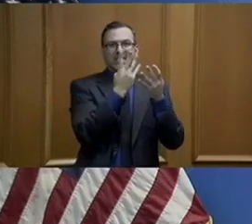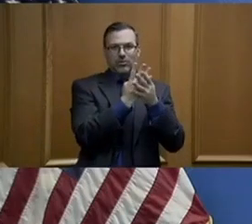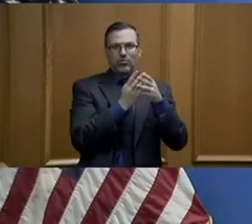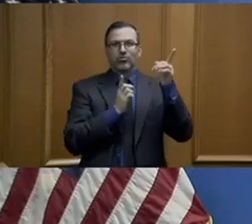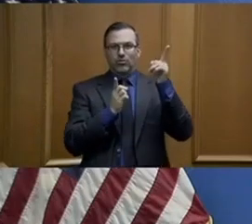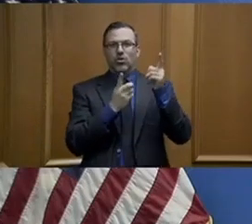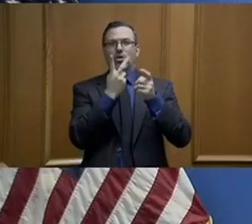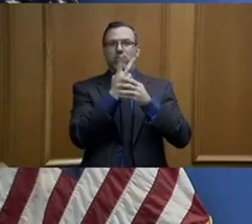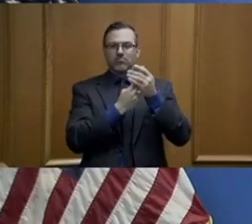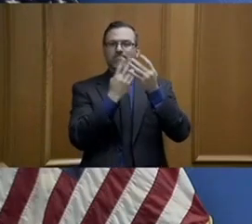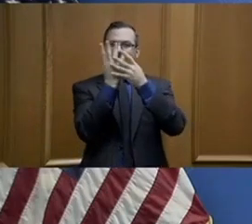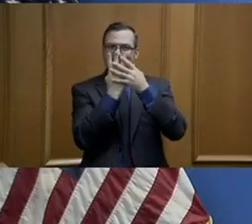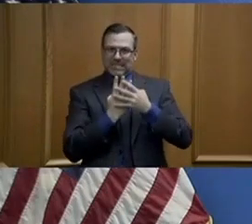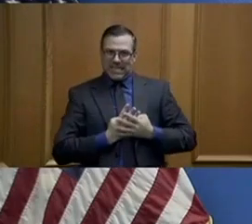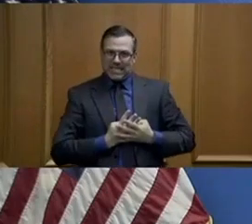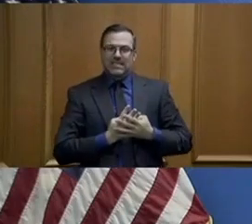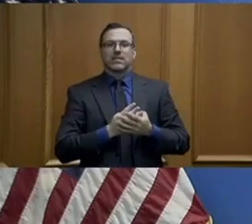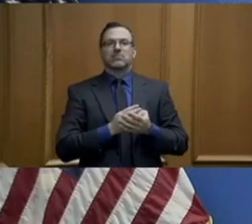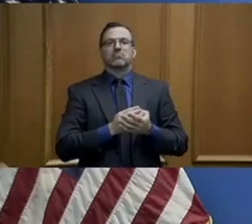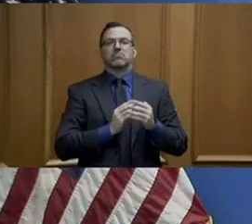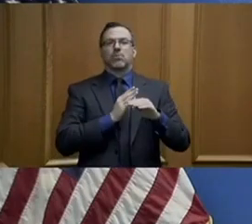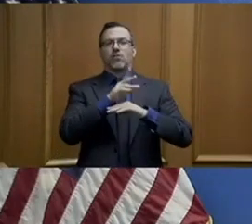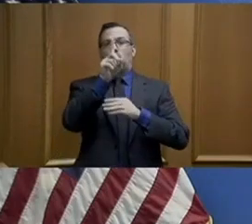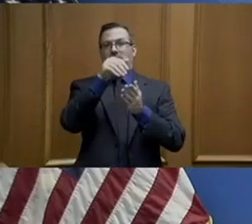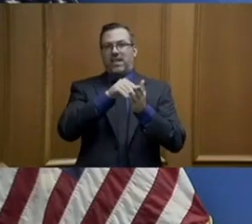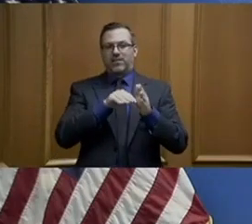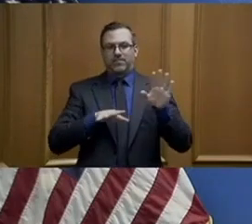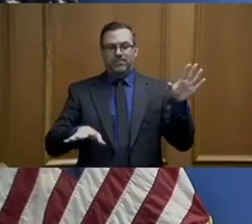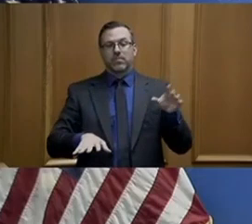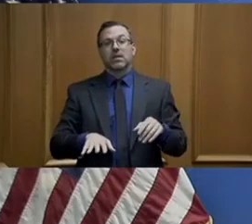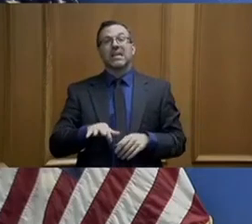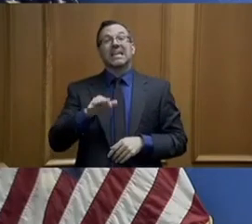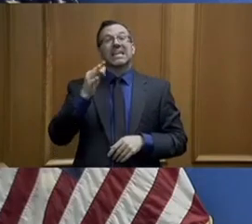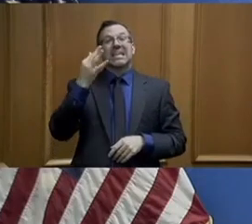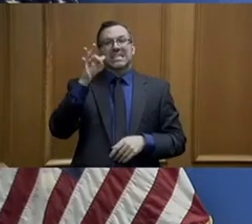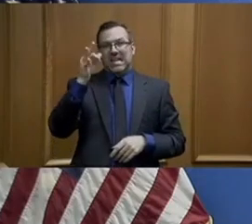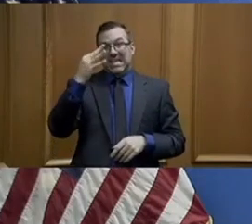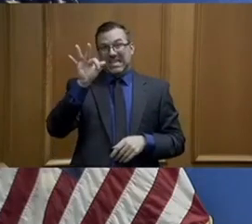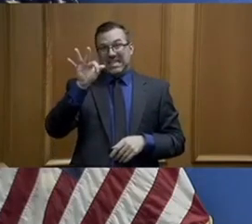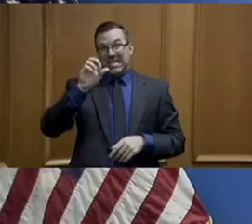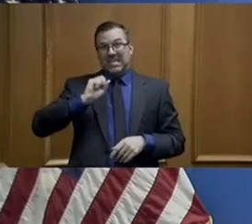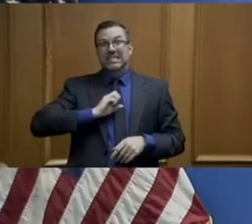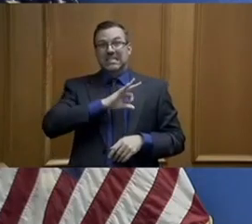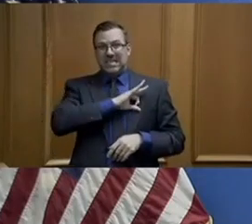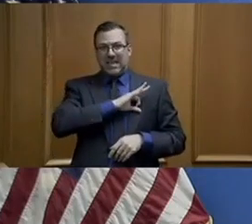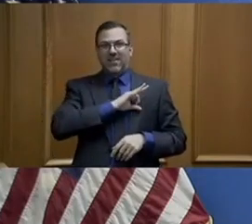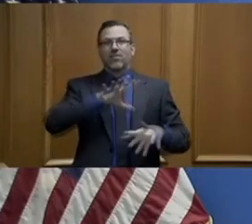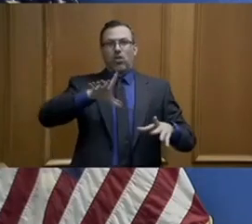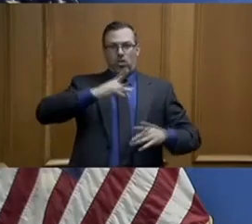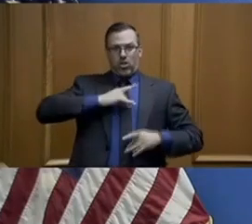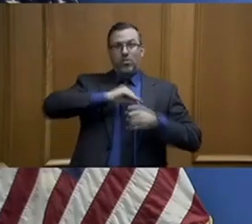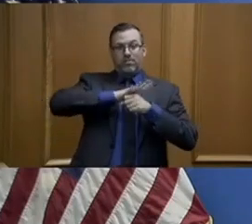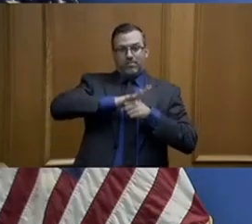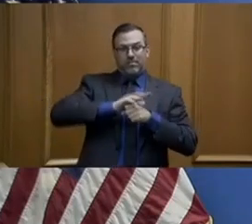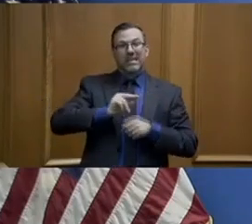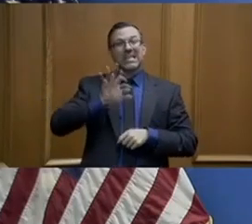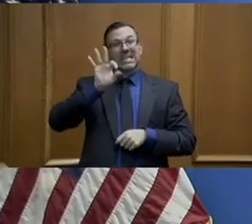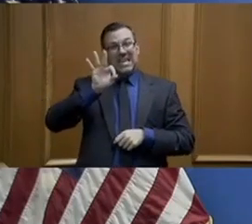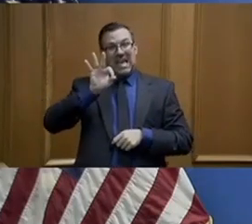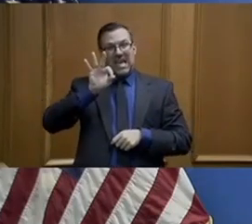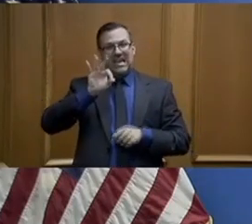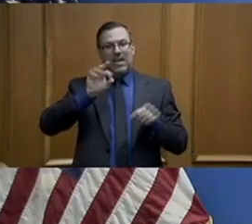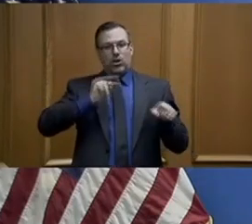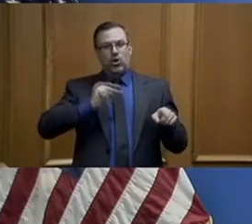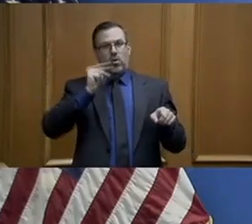partnership. Of those, 19 staff members tested positive, 9 at Northwest and